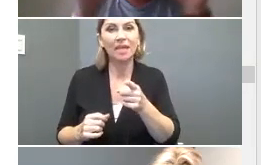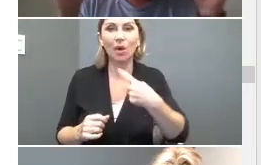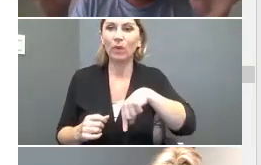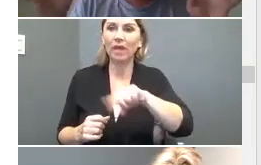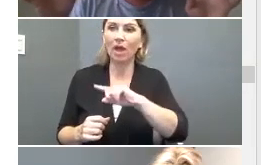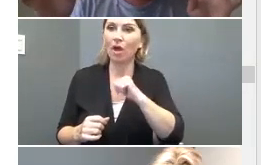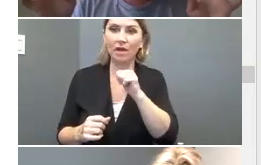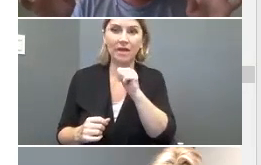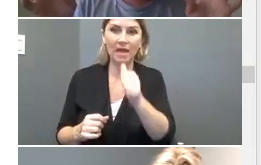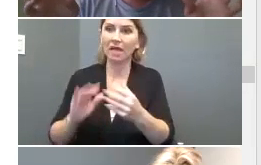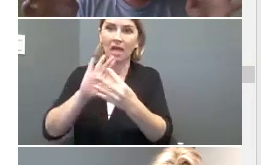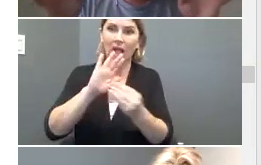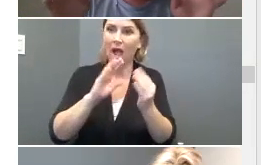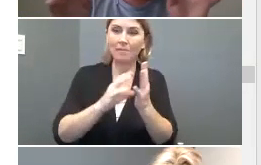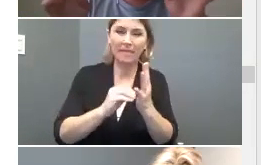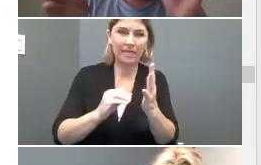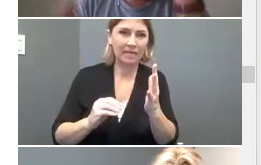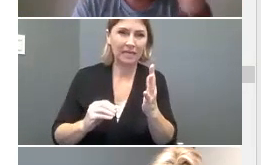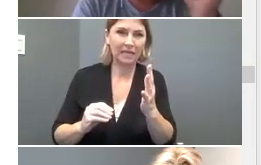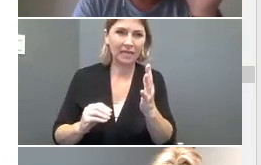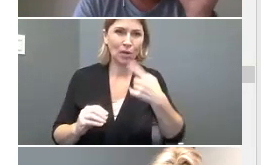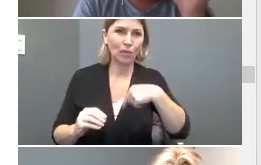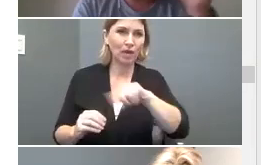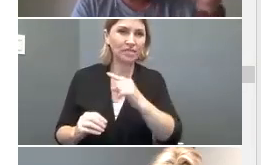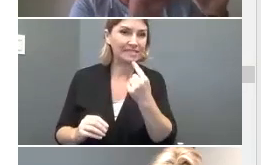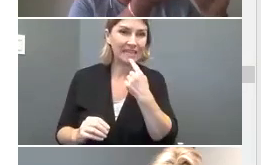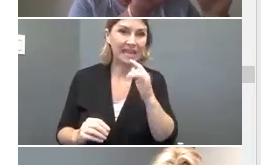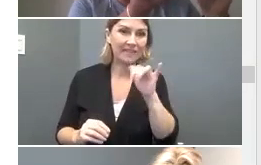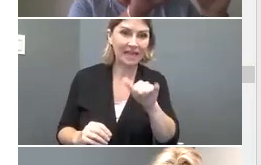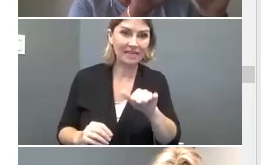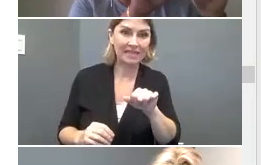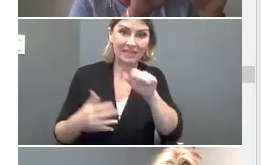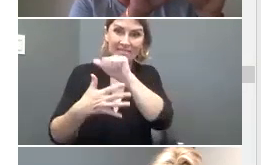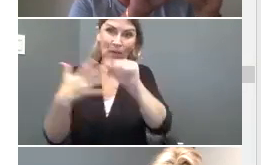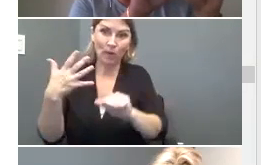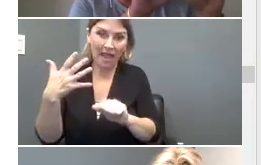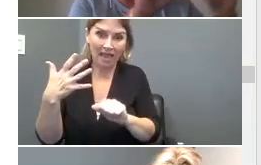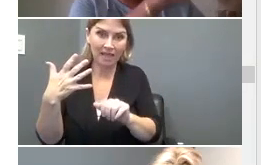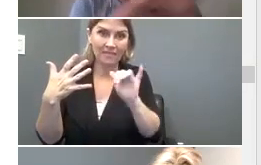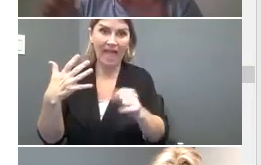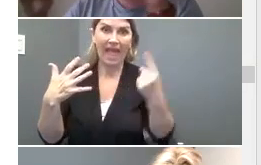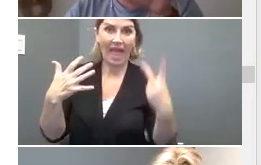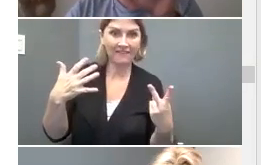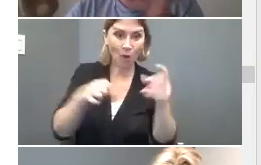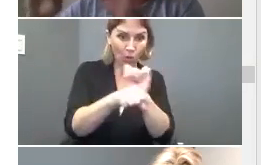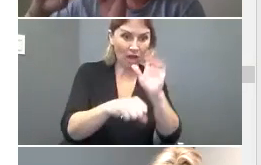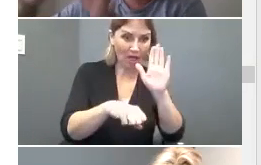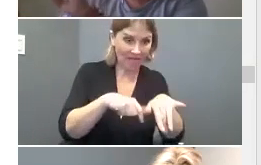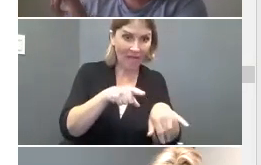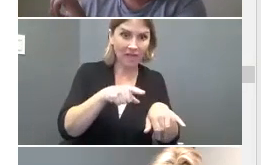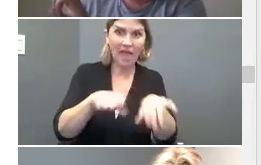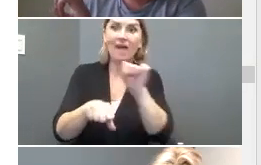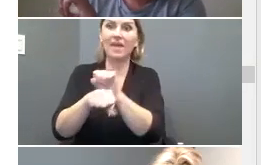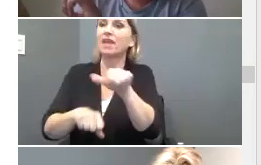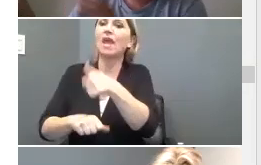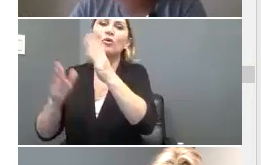array into two separate components, right? We are just saying, take this array, just work on this half of that array, and the other person works on